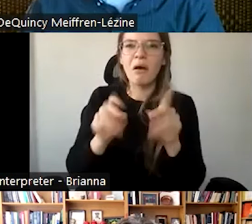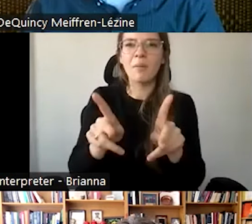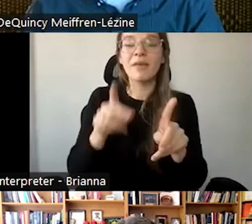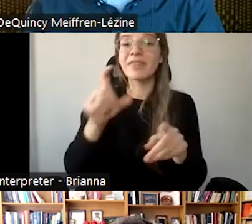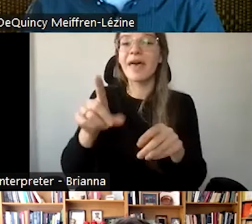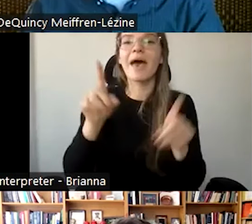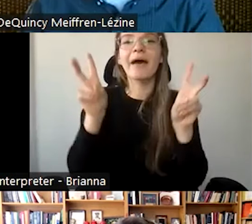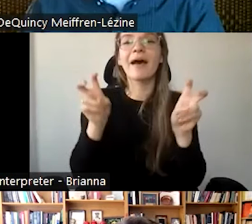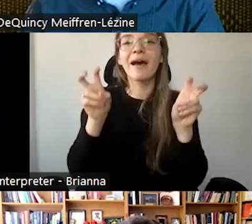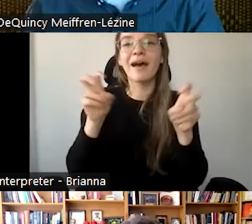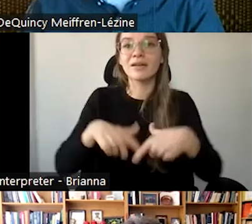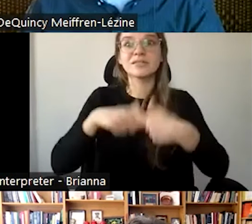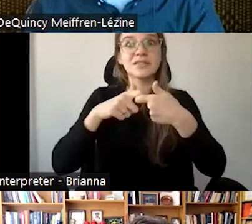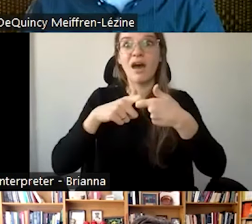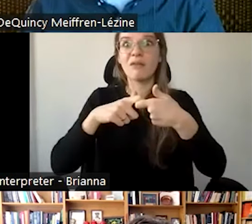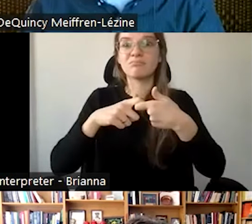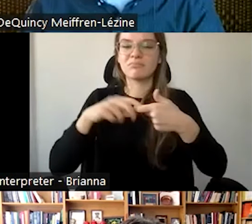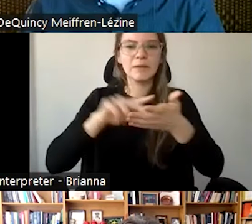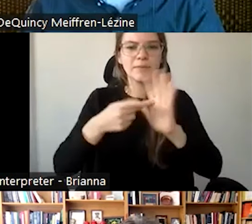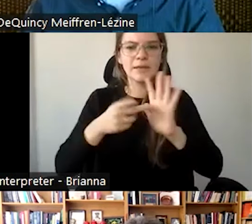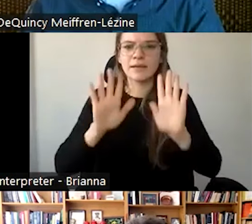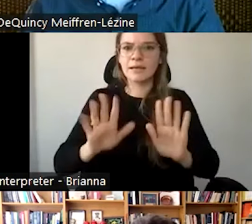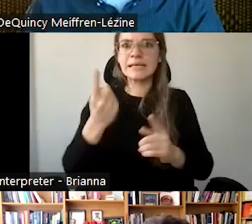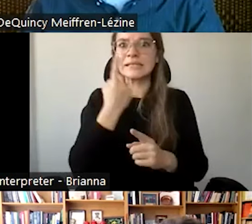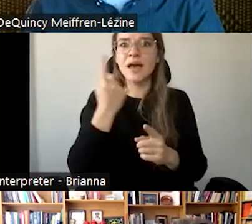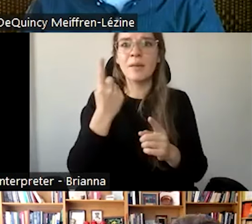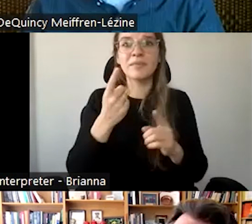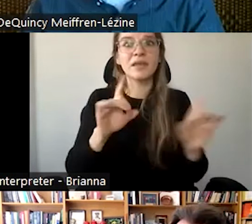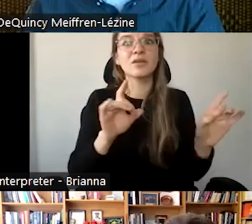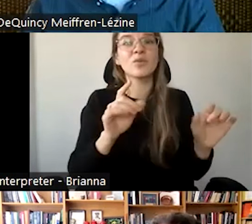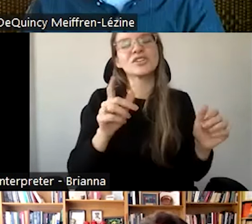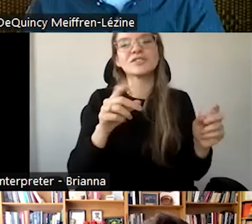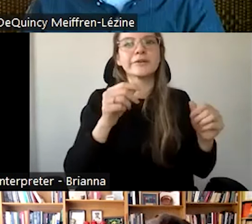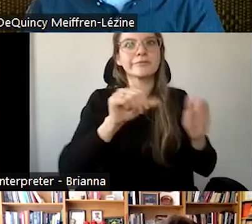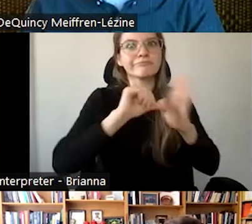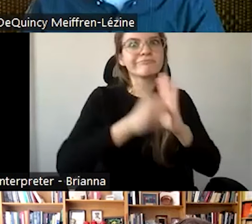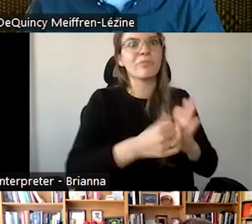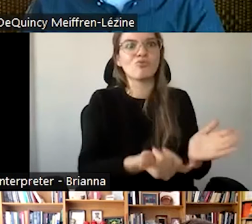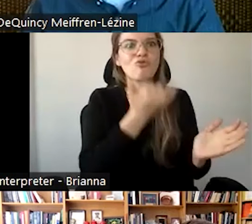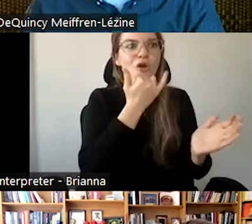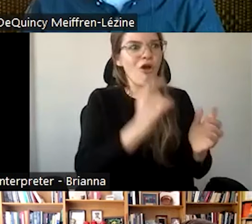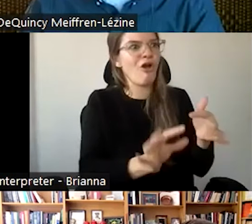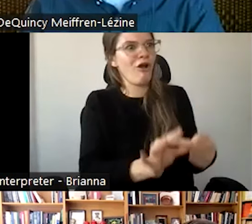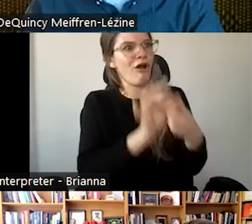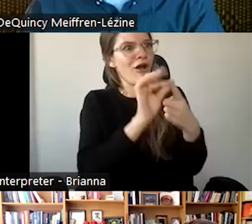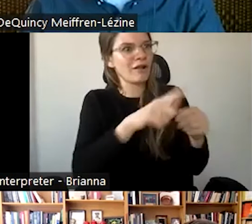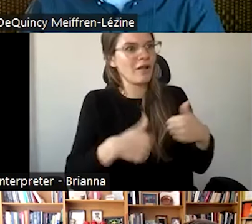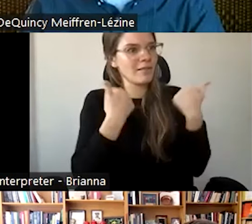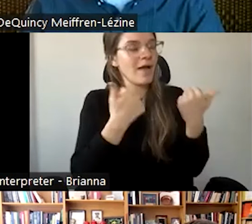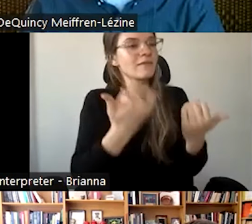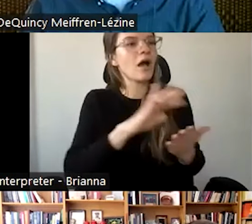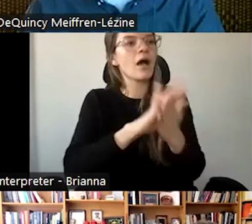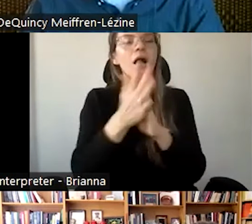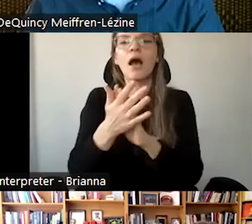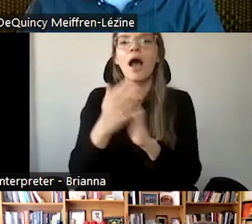stop that says that something was dramatically wrong within their life, presents an opportunity for them to